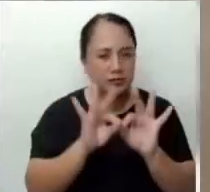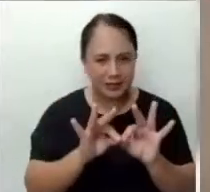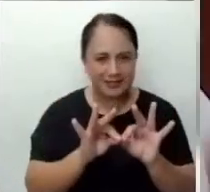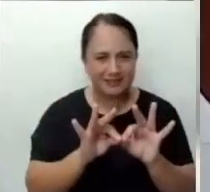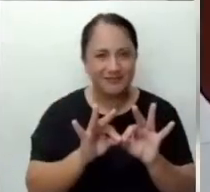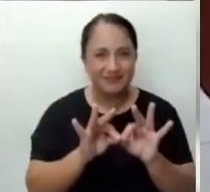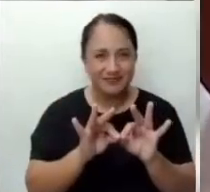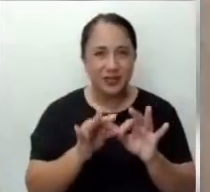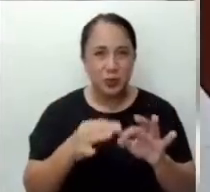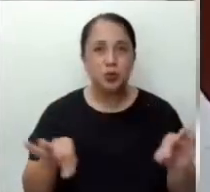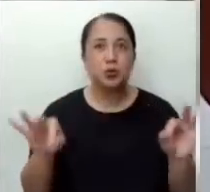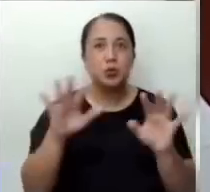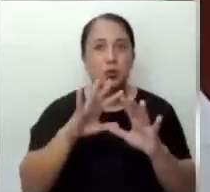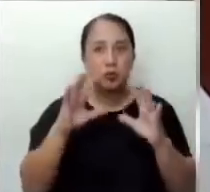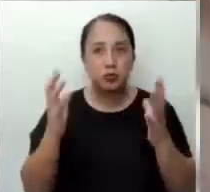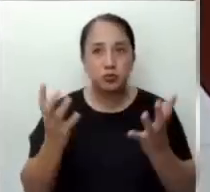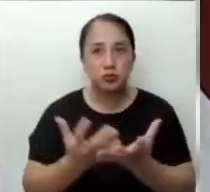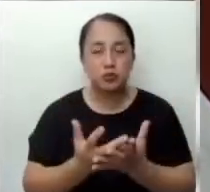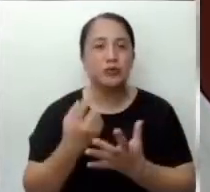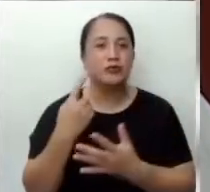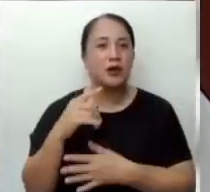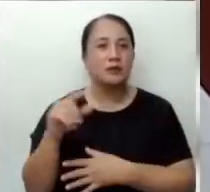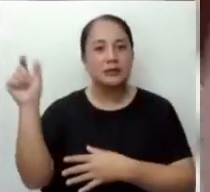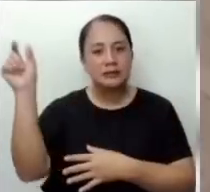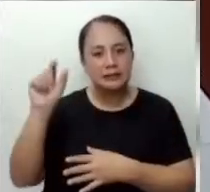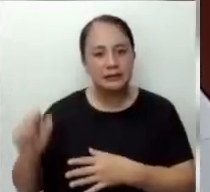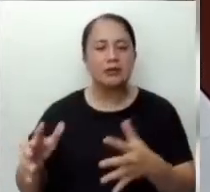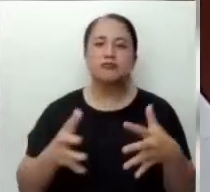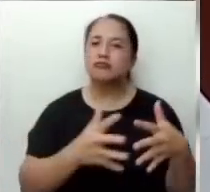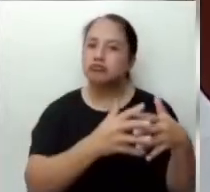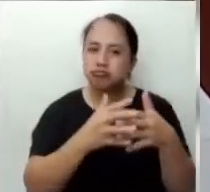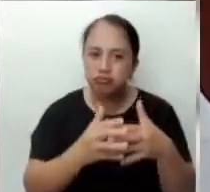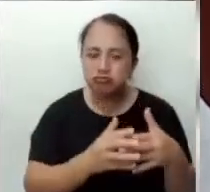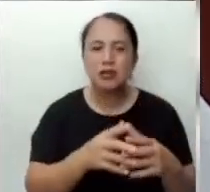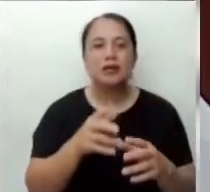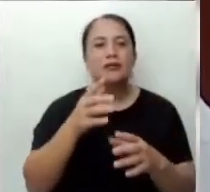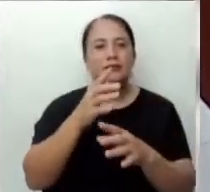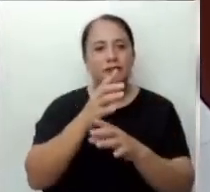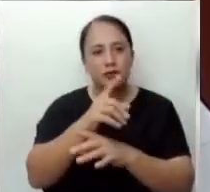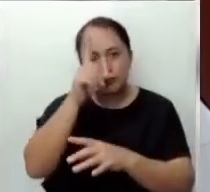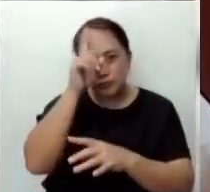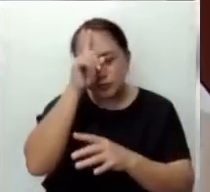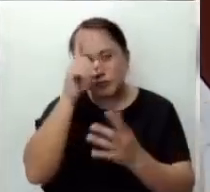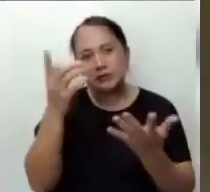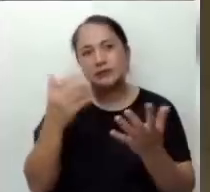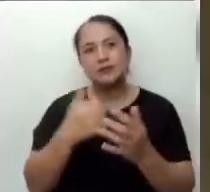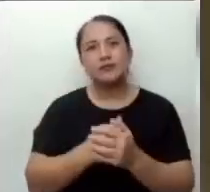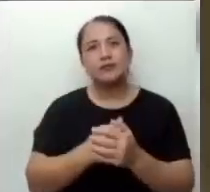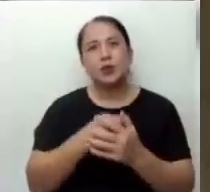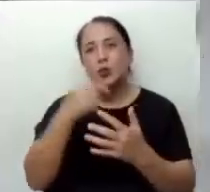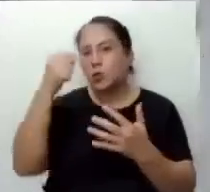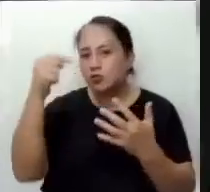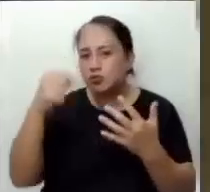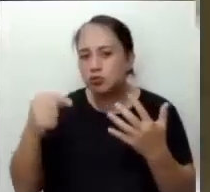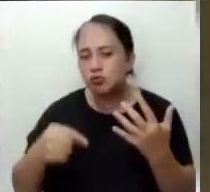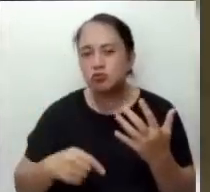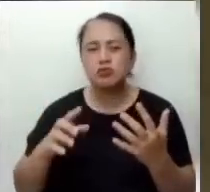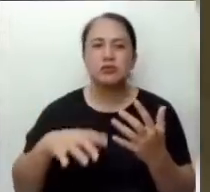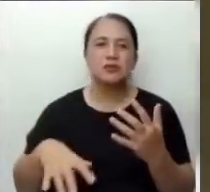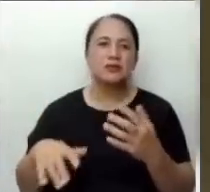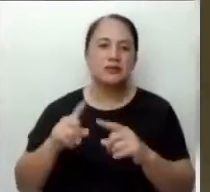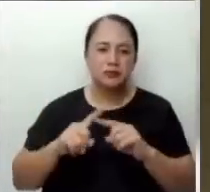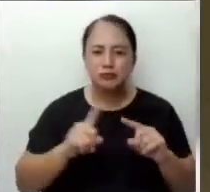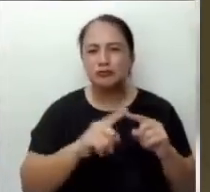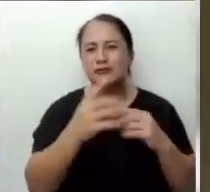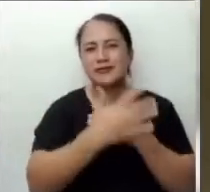world, from Italy, from America, from Germany, yeah, all the continents. Bukod sa goal ng GMA